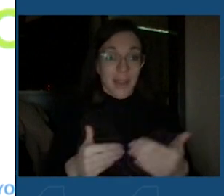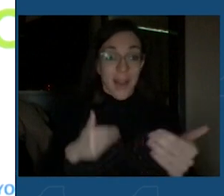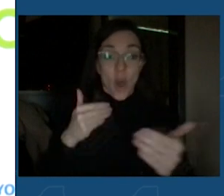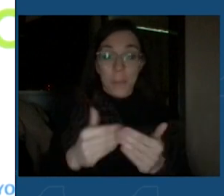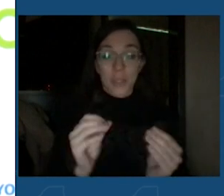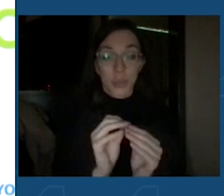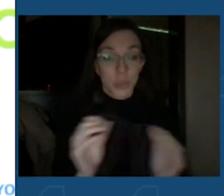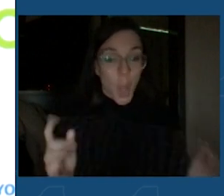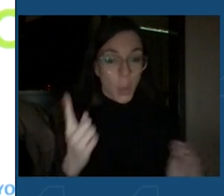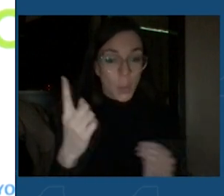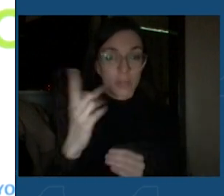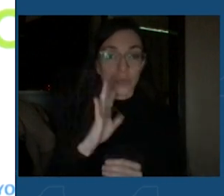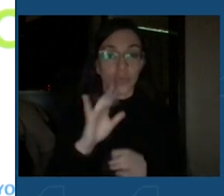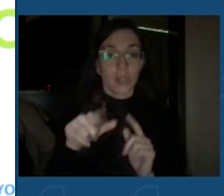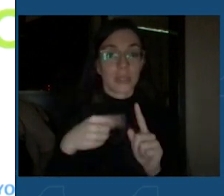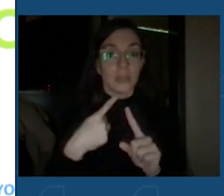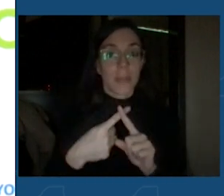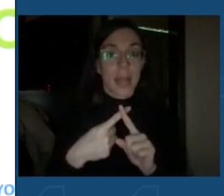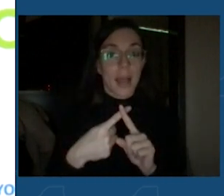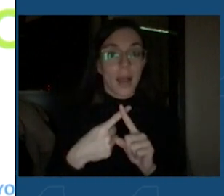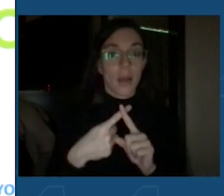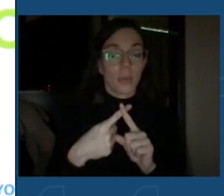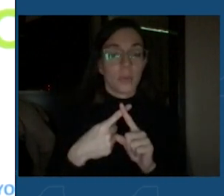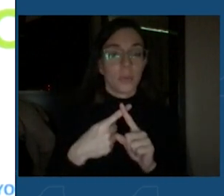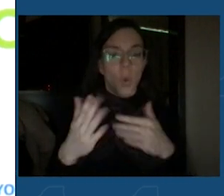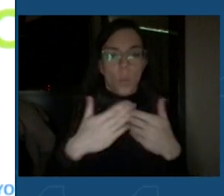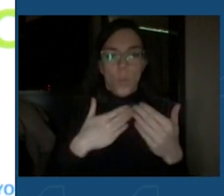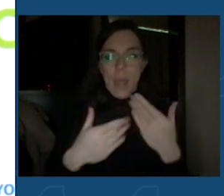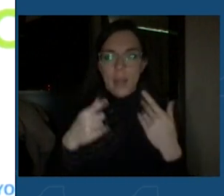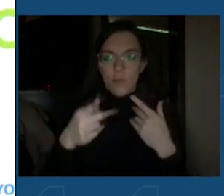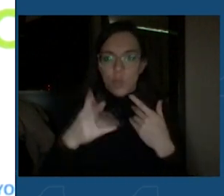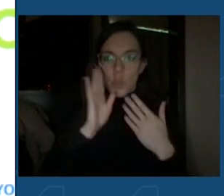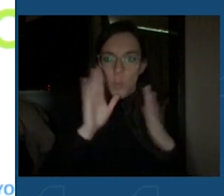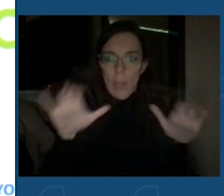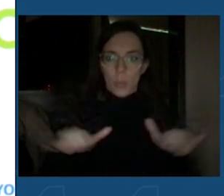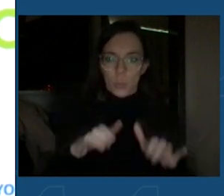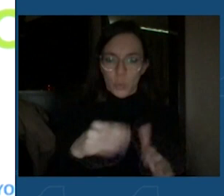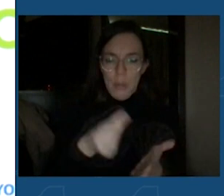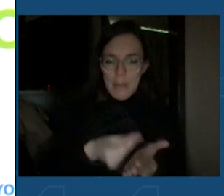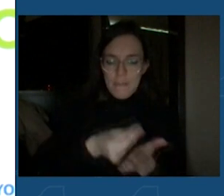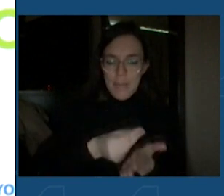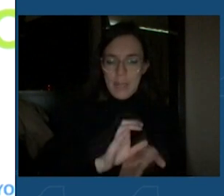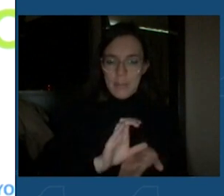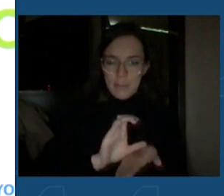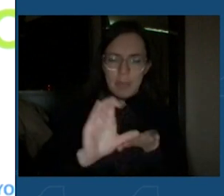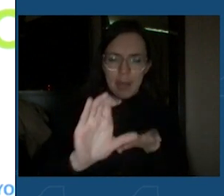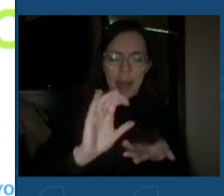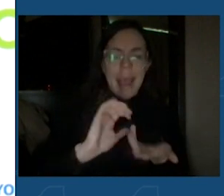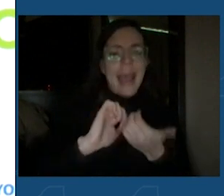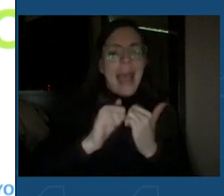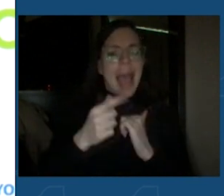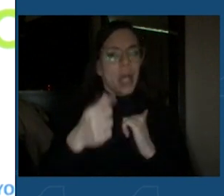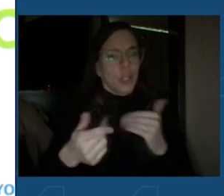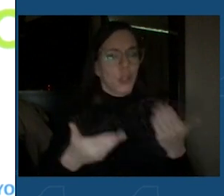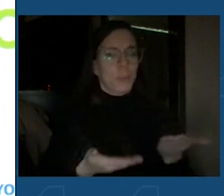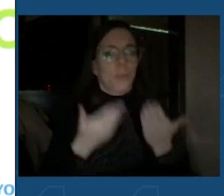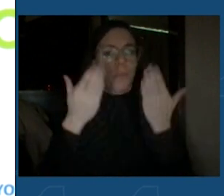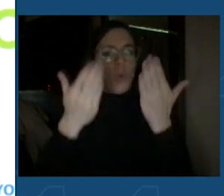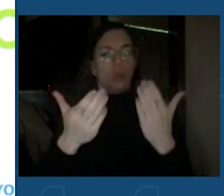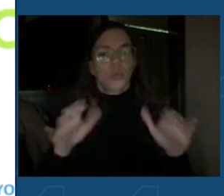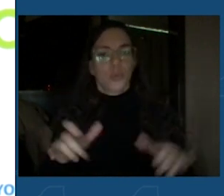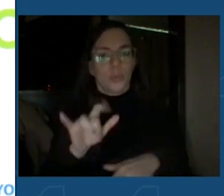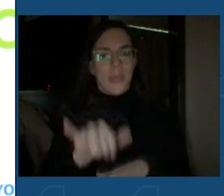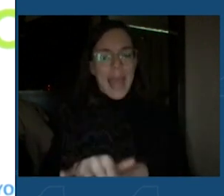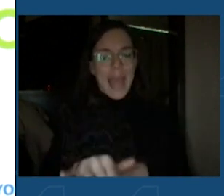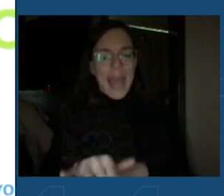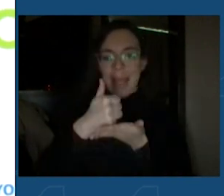about whatever it is you're going to do and however much money you have or don't. How do you propose to do it to help the most